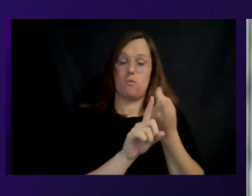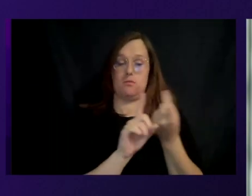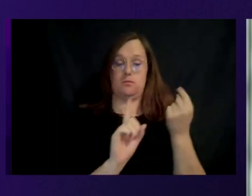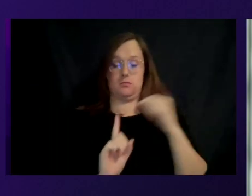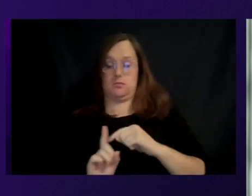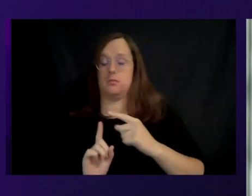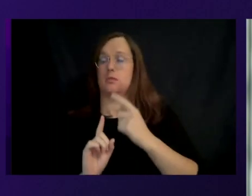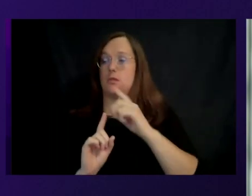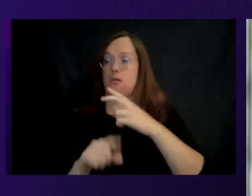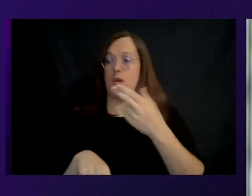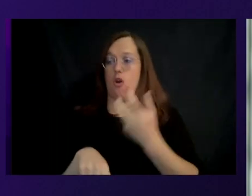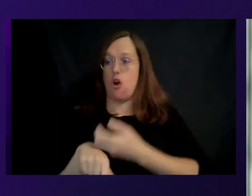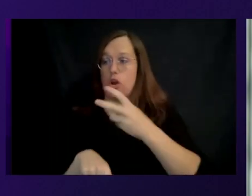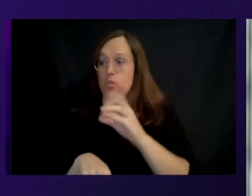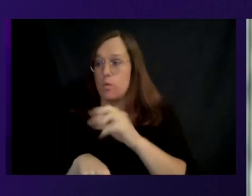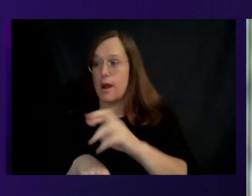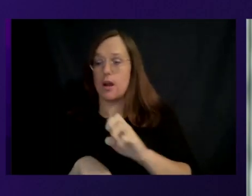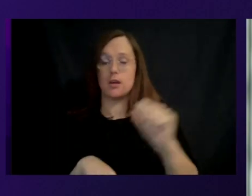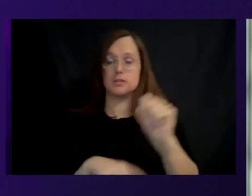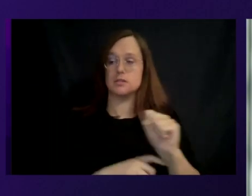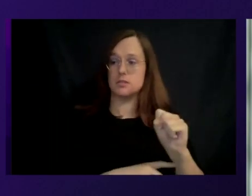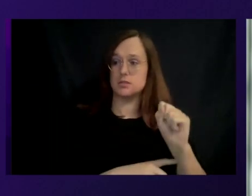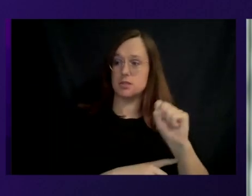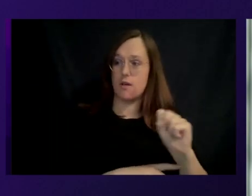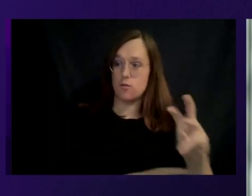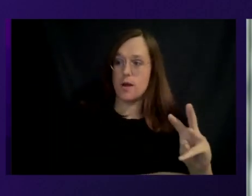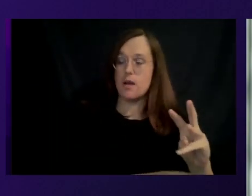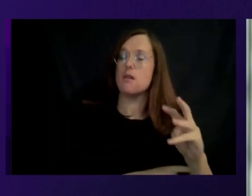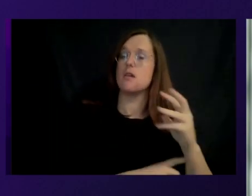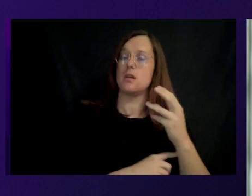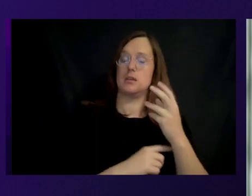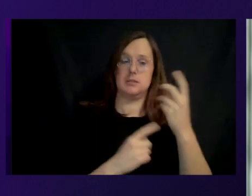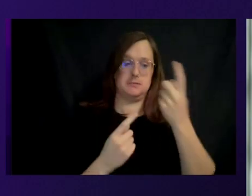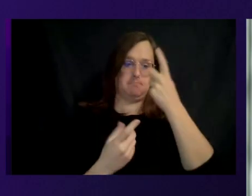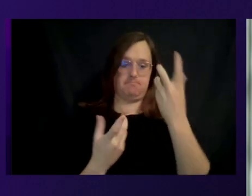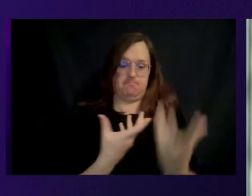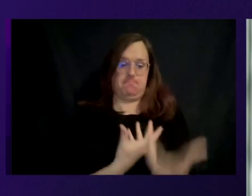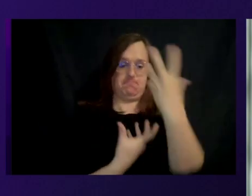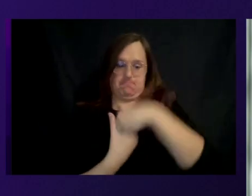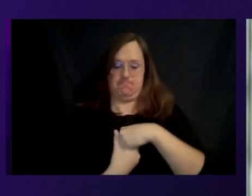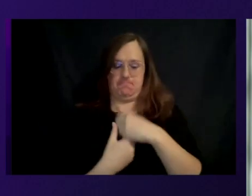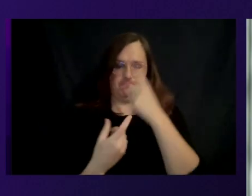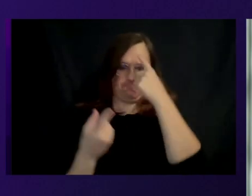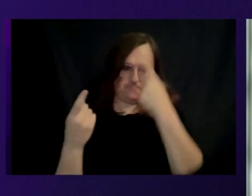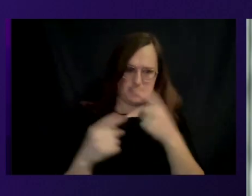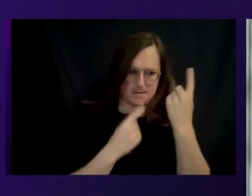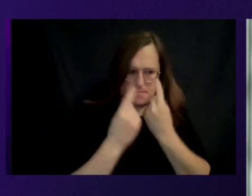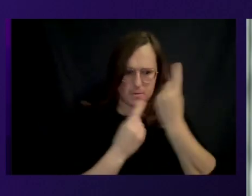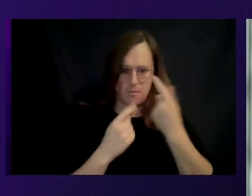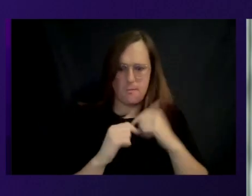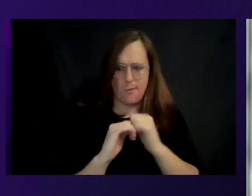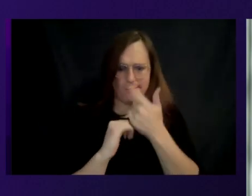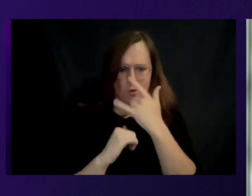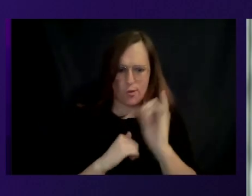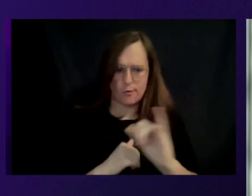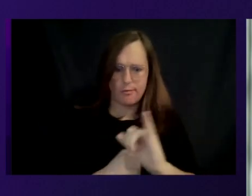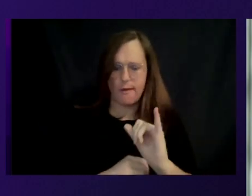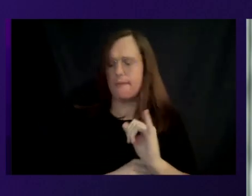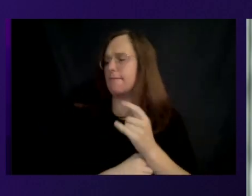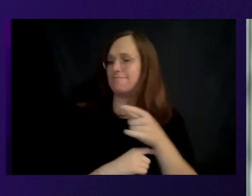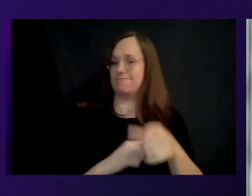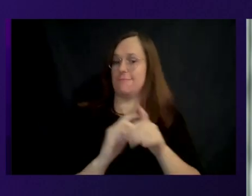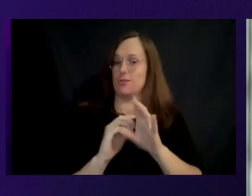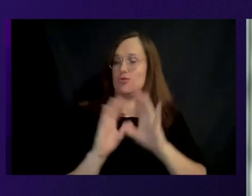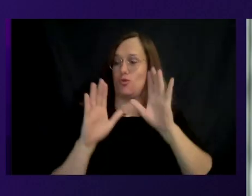asked ourselves what an AWS-built processor might look like. Existing x86 general-purpose processors are great, and they're designed to run a